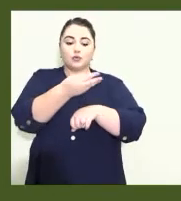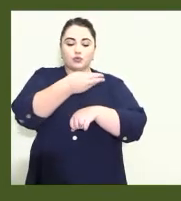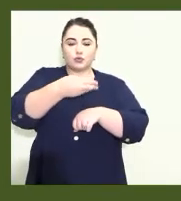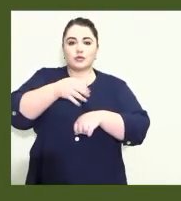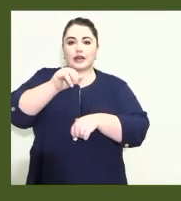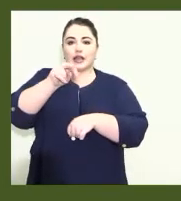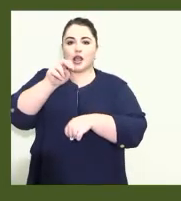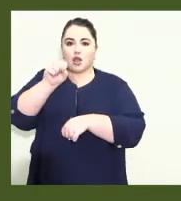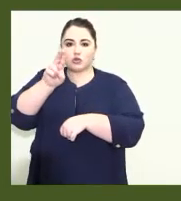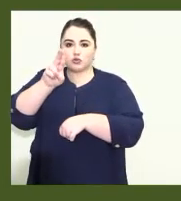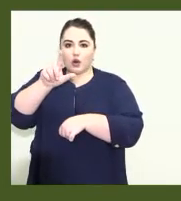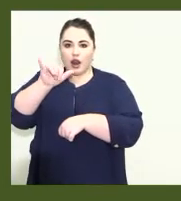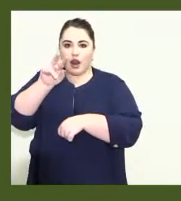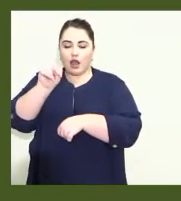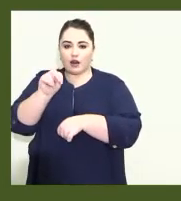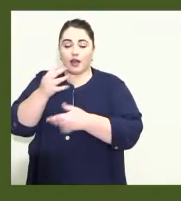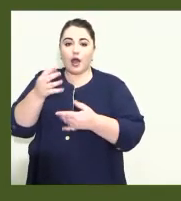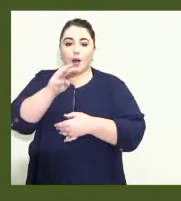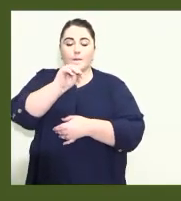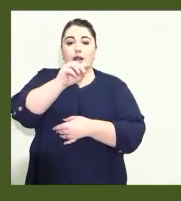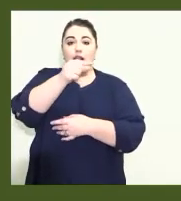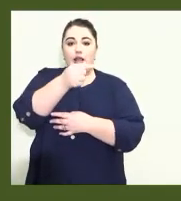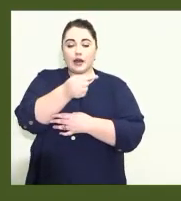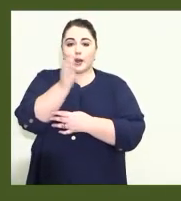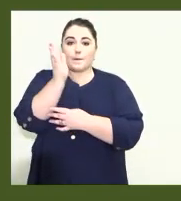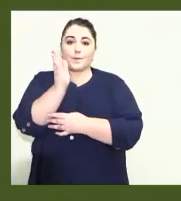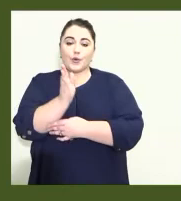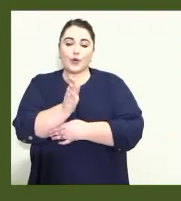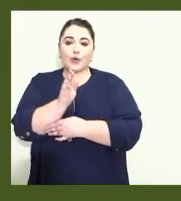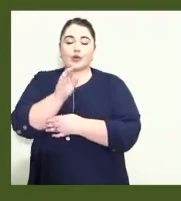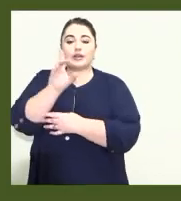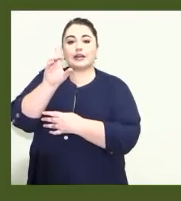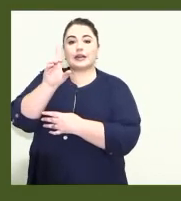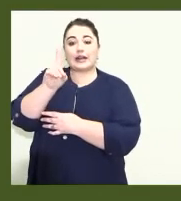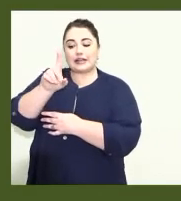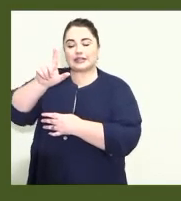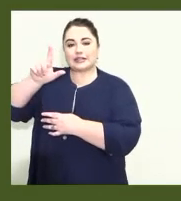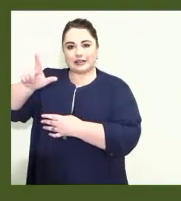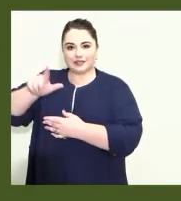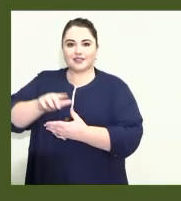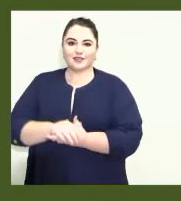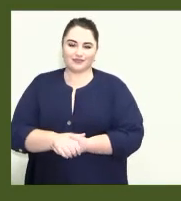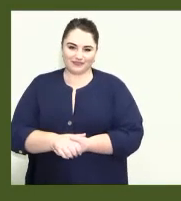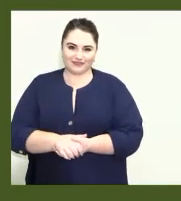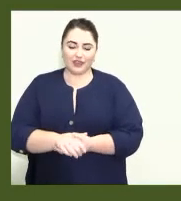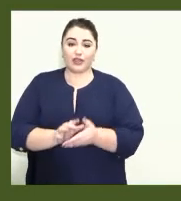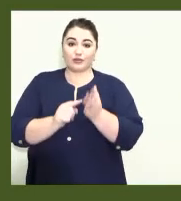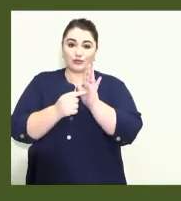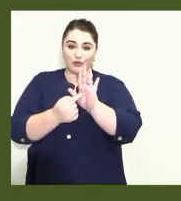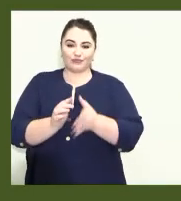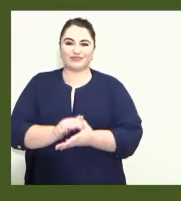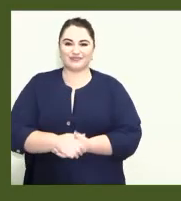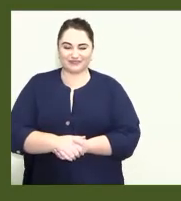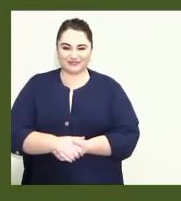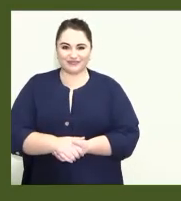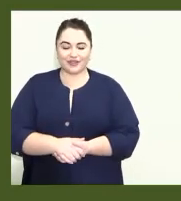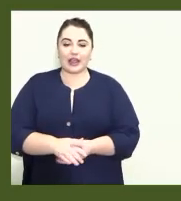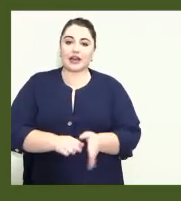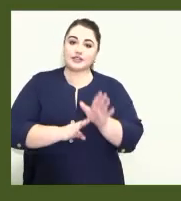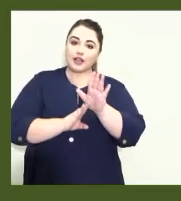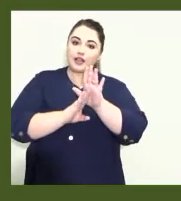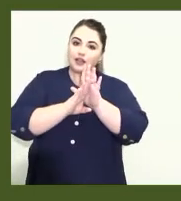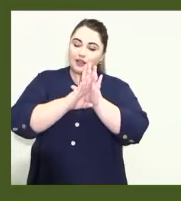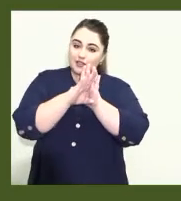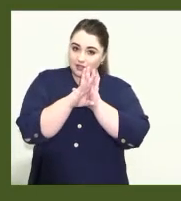and insulin concentration in milligram per deciliter. It's shown here. And